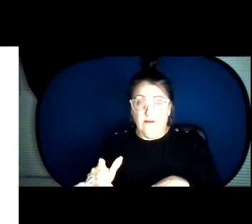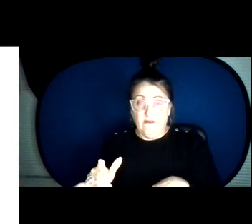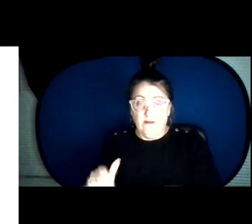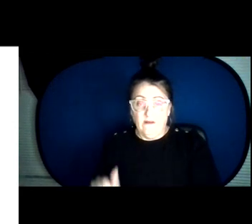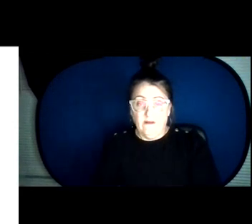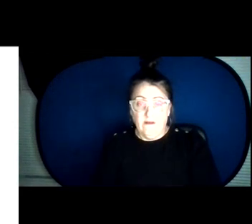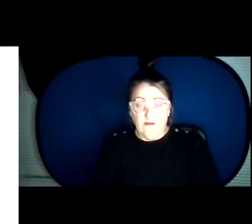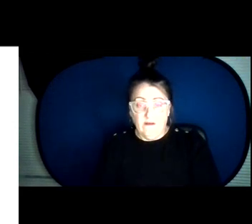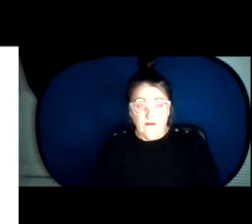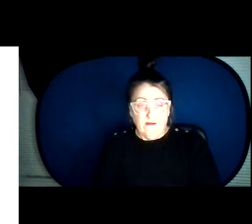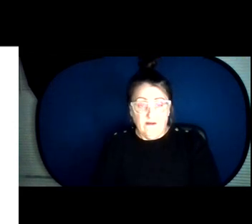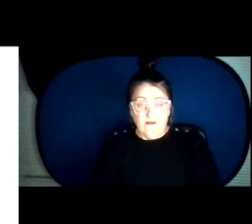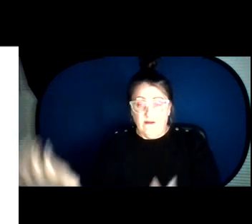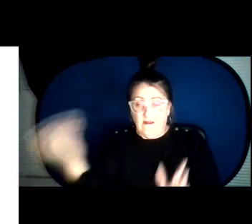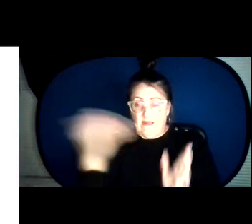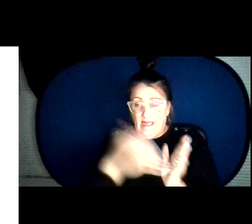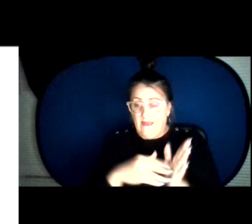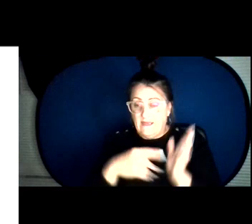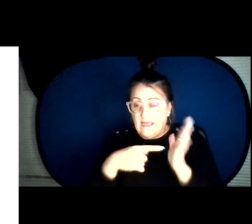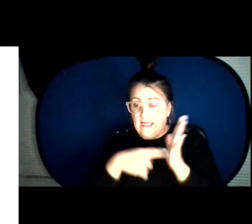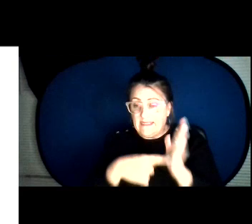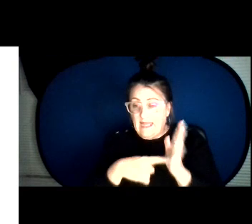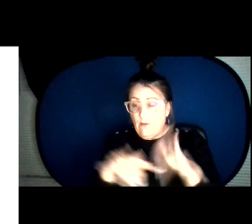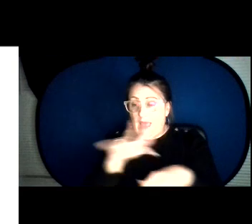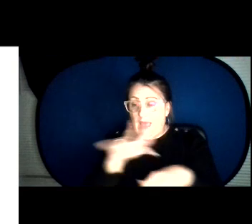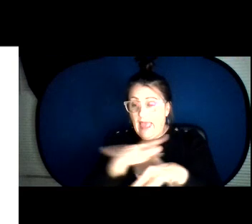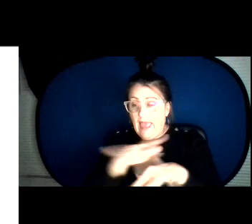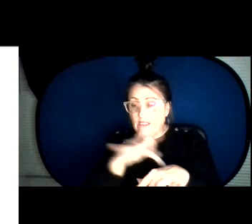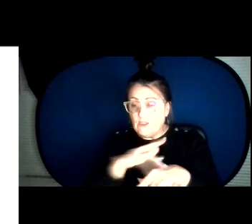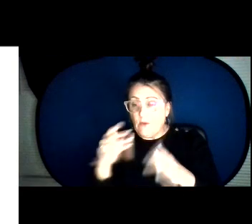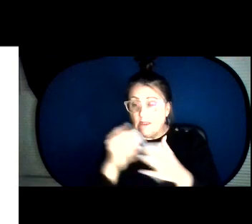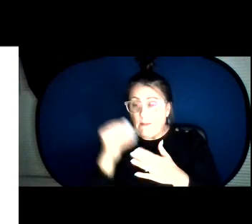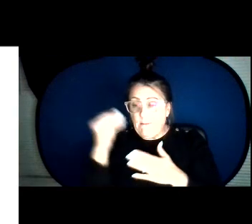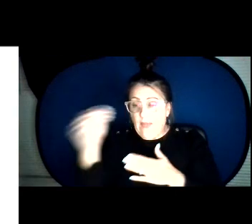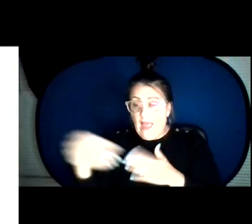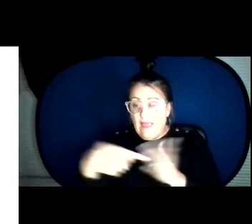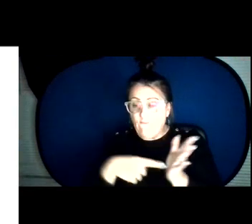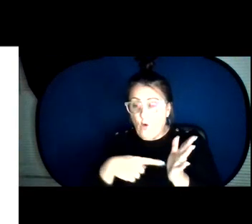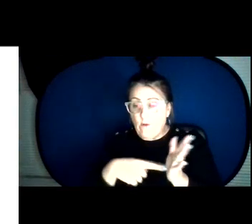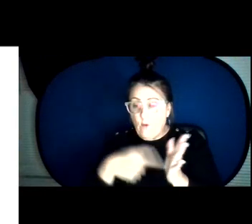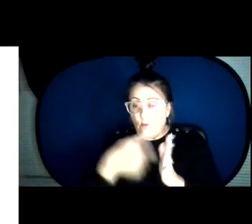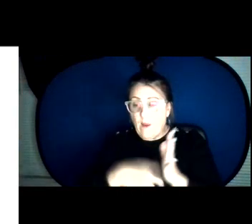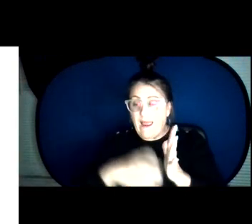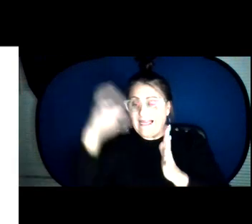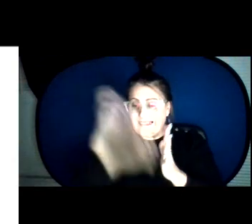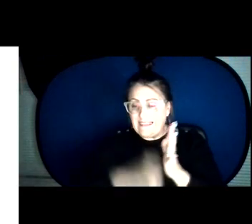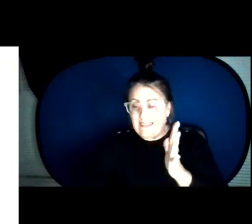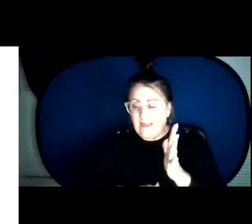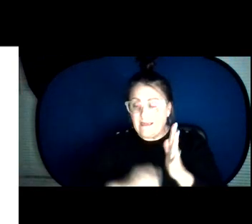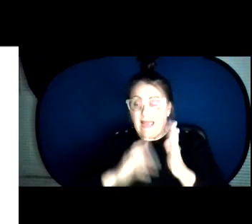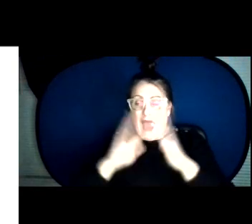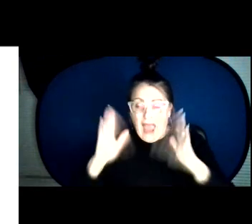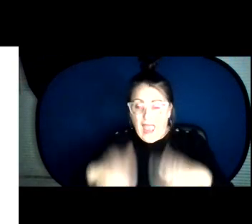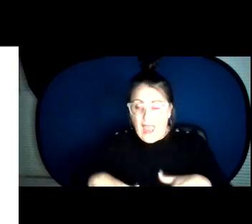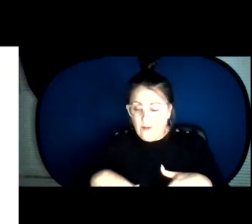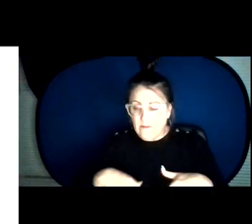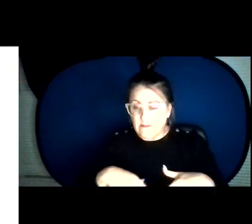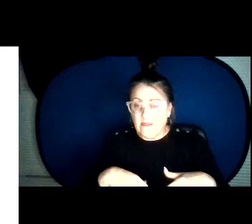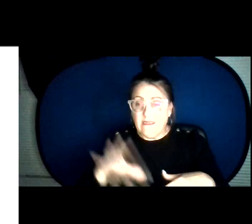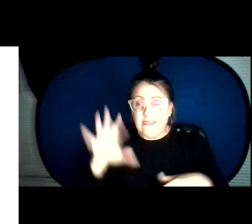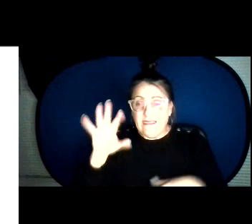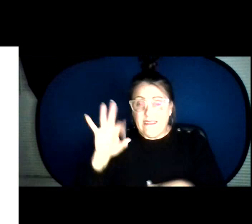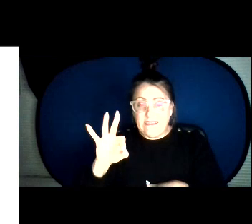Here's another example of a tenant who is eligible to purchase at an affordable price. After deducting for housing expenses, the remaining funds of